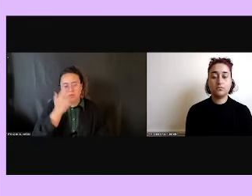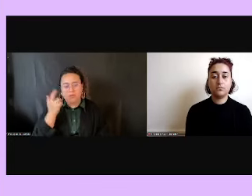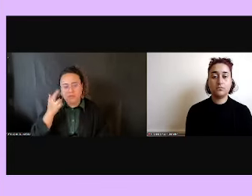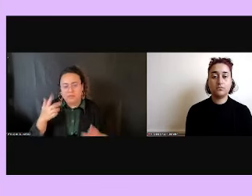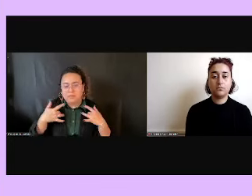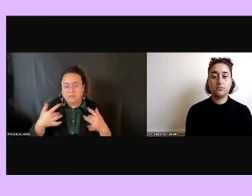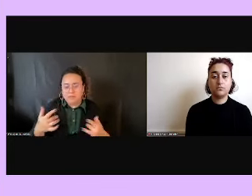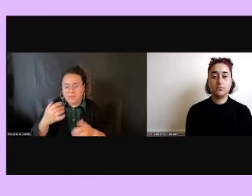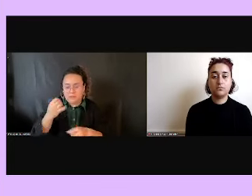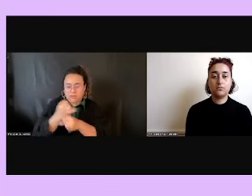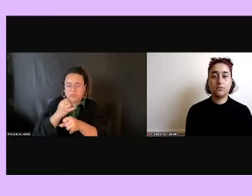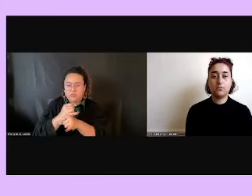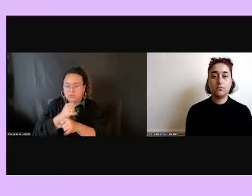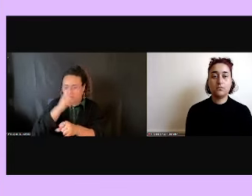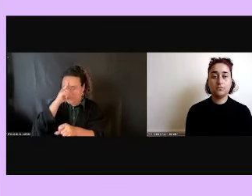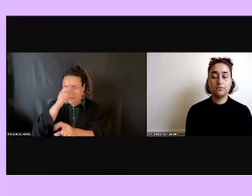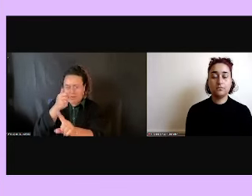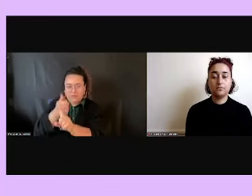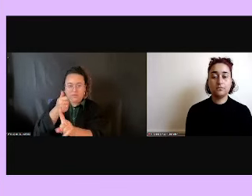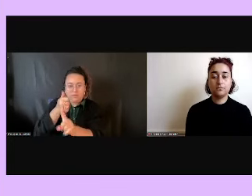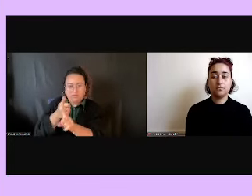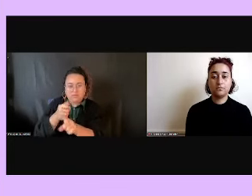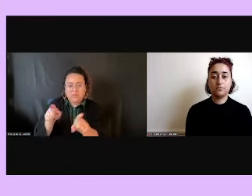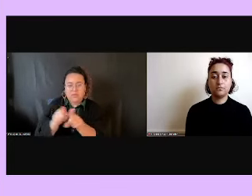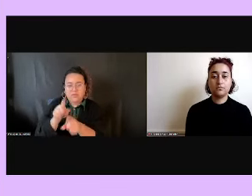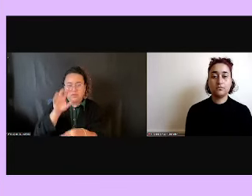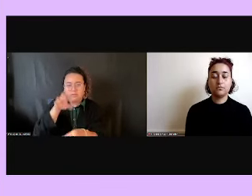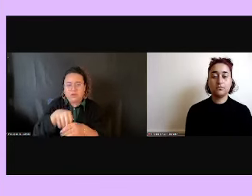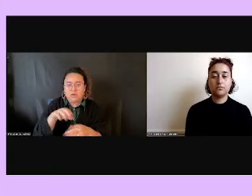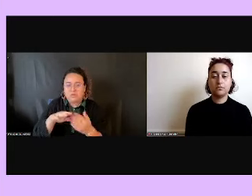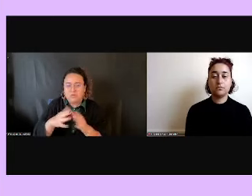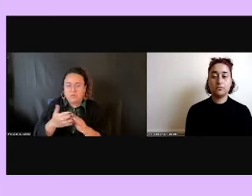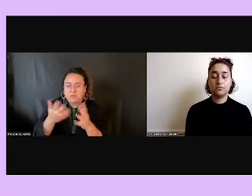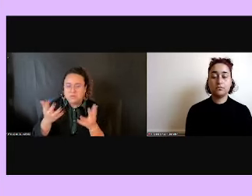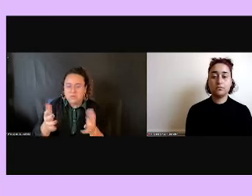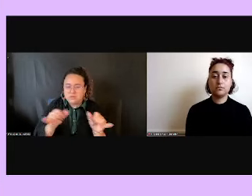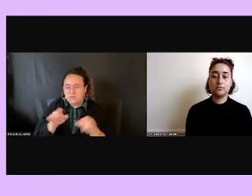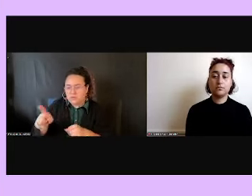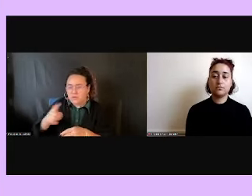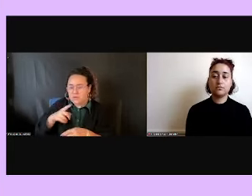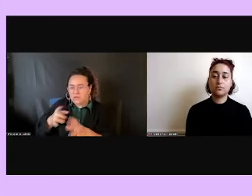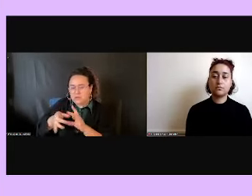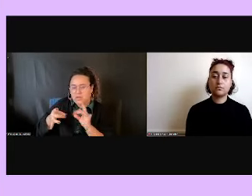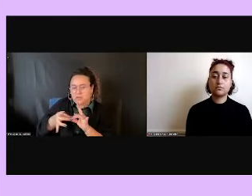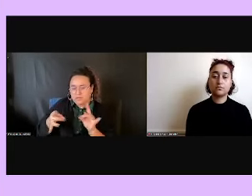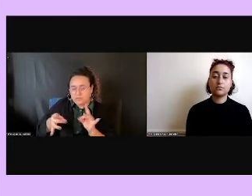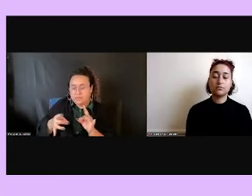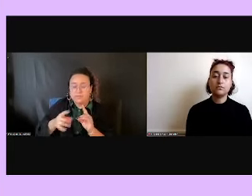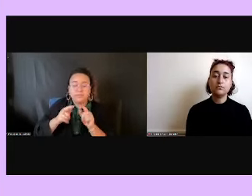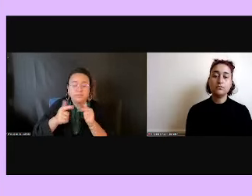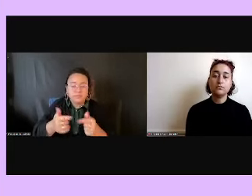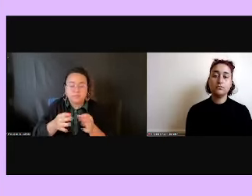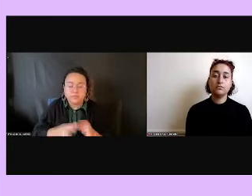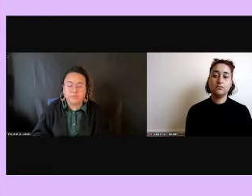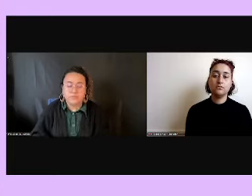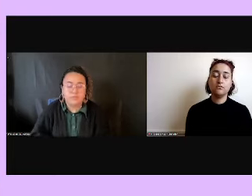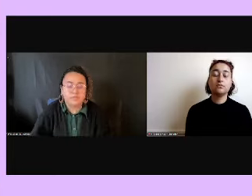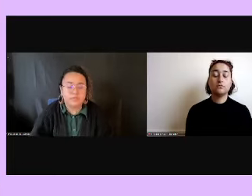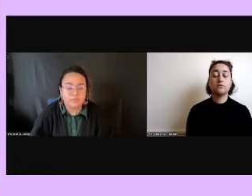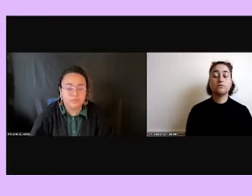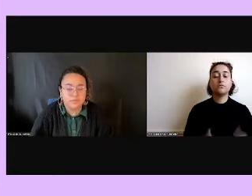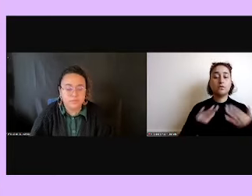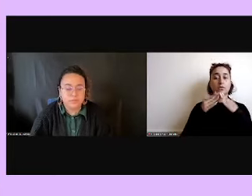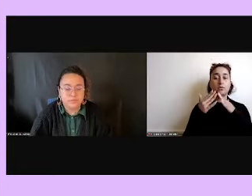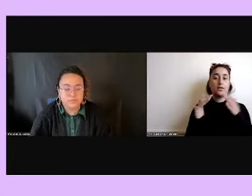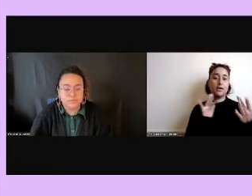don't think of themselves as part of the community. So similar to your comment, you know, the community outreach initiatives